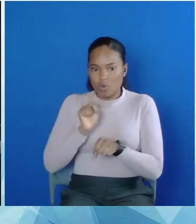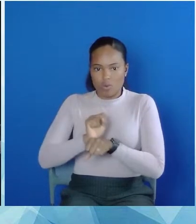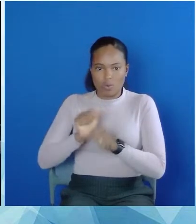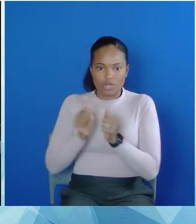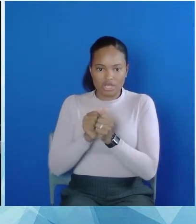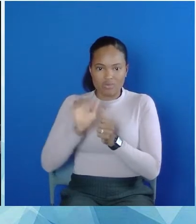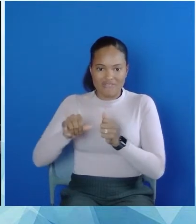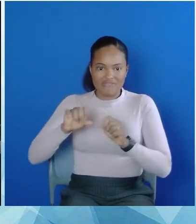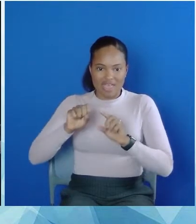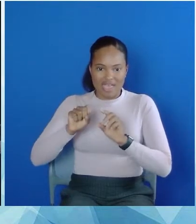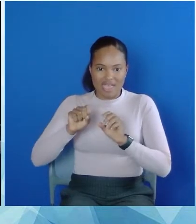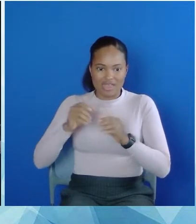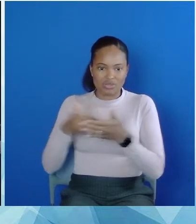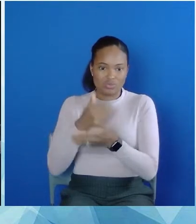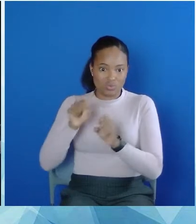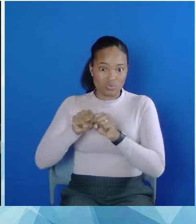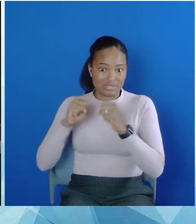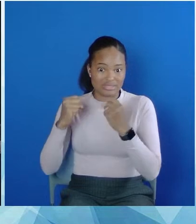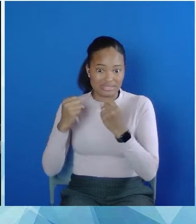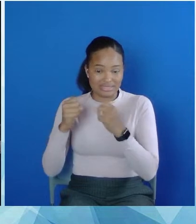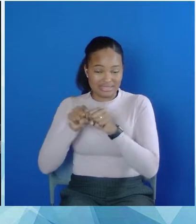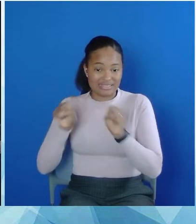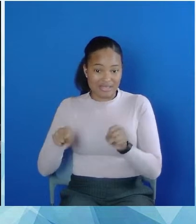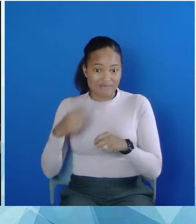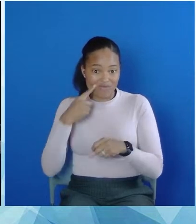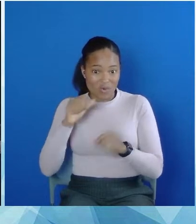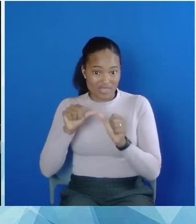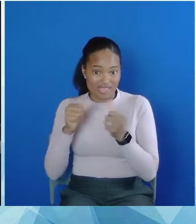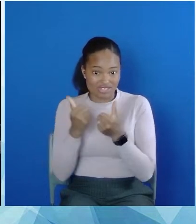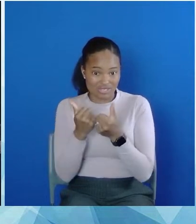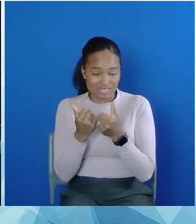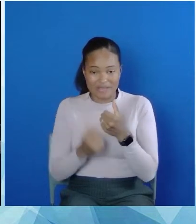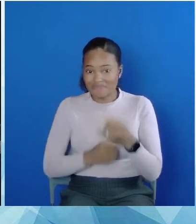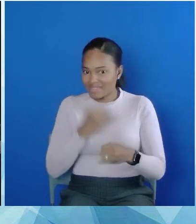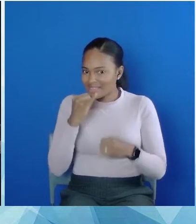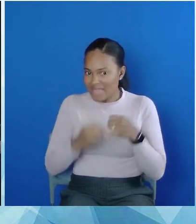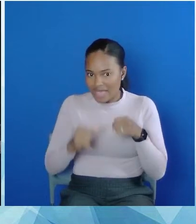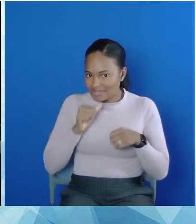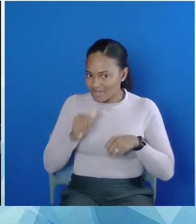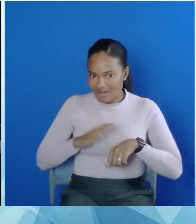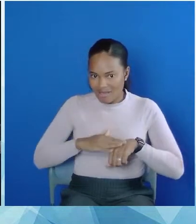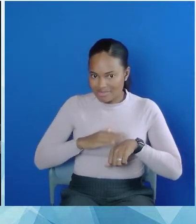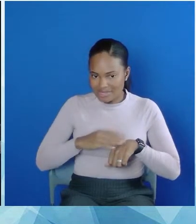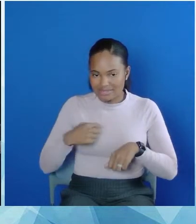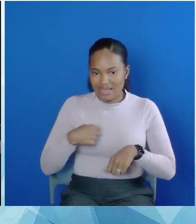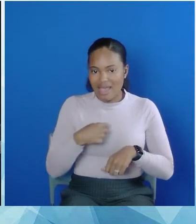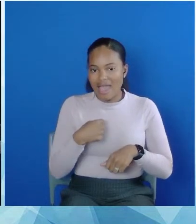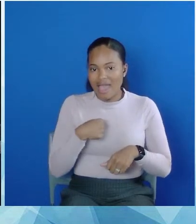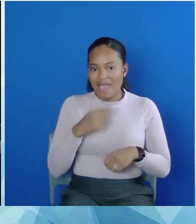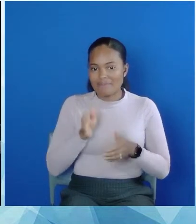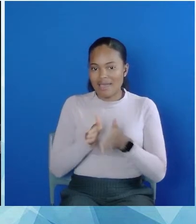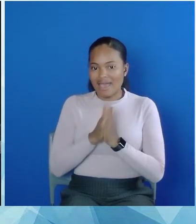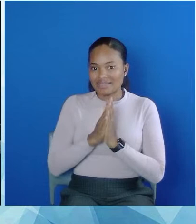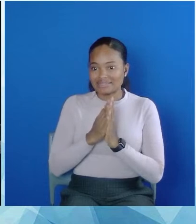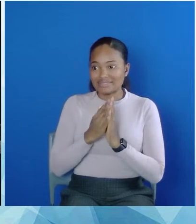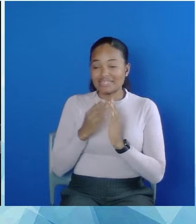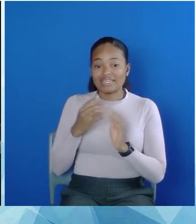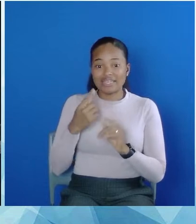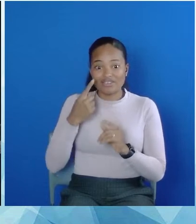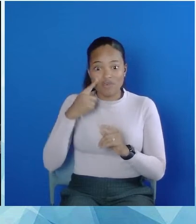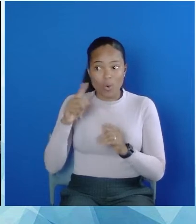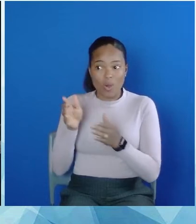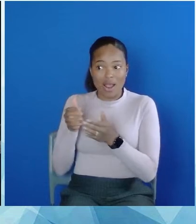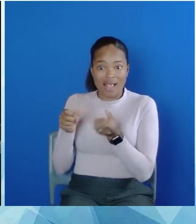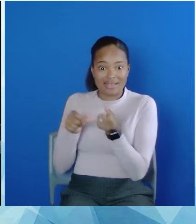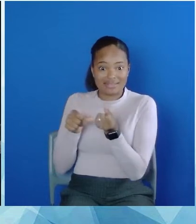for the agency. Last but not least, I am asking assistance from each of you board